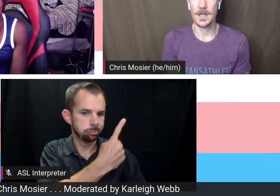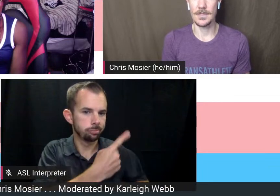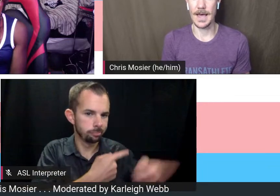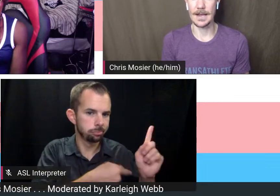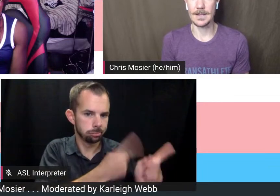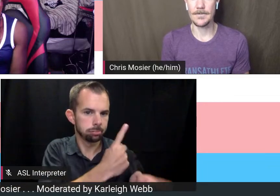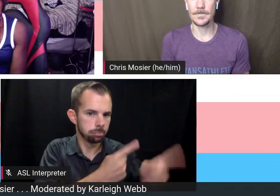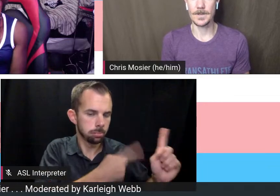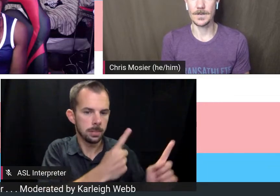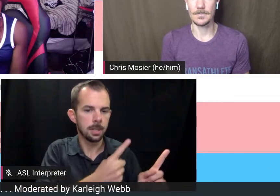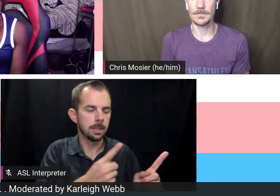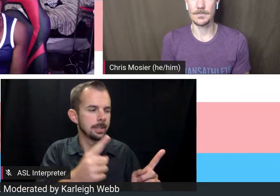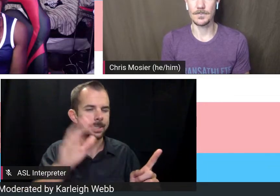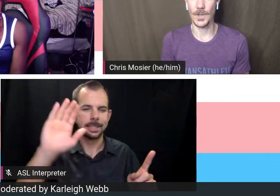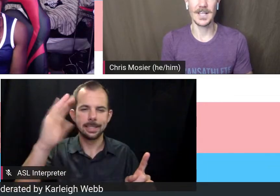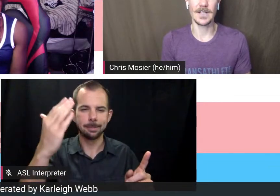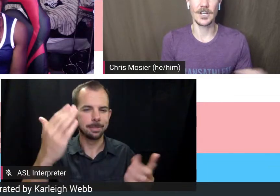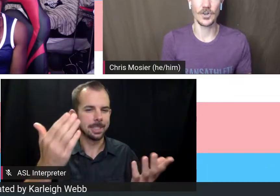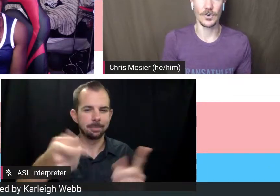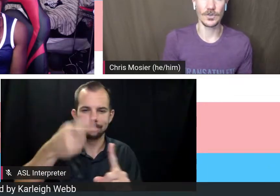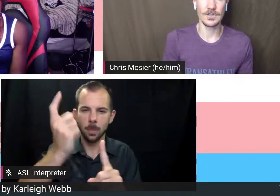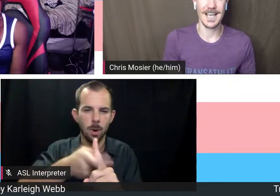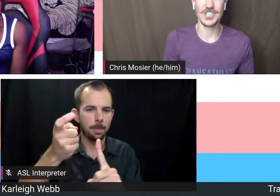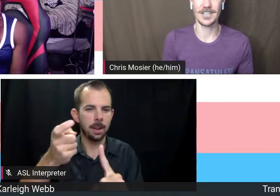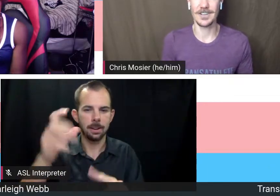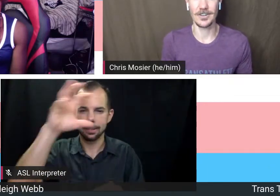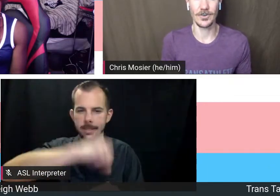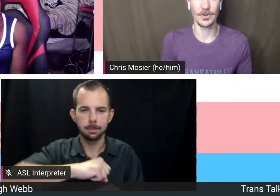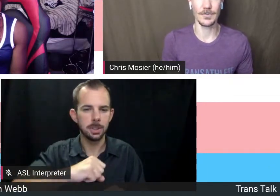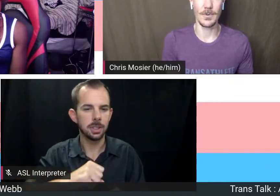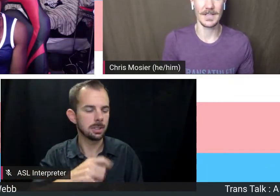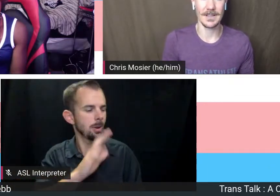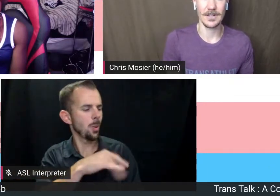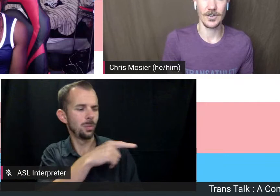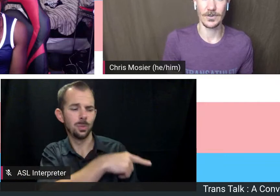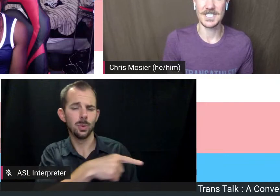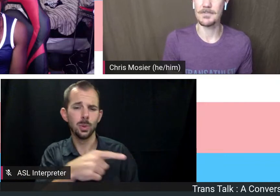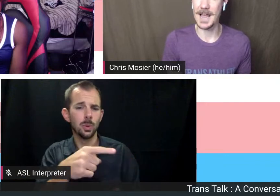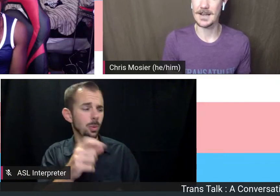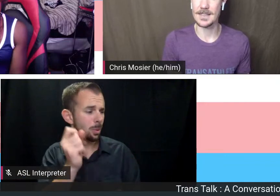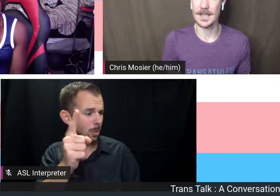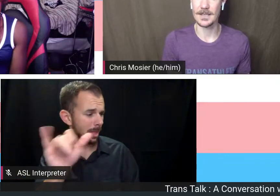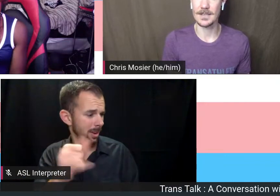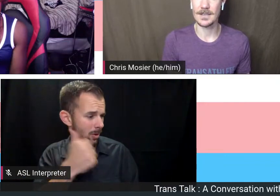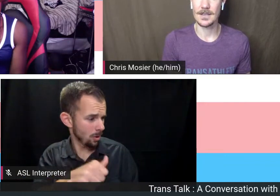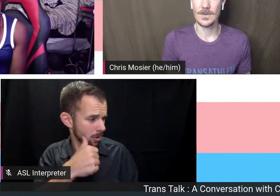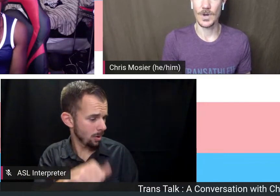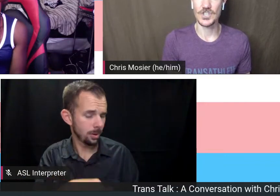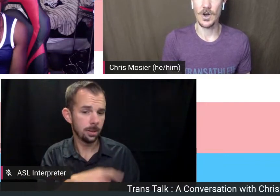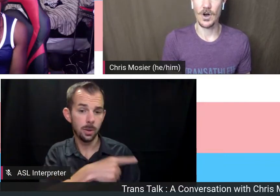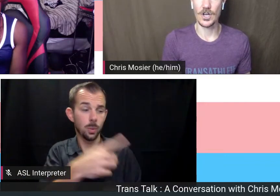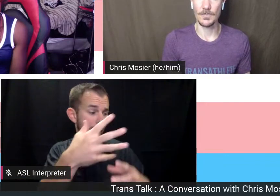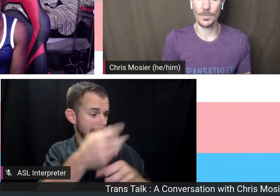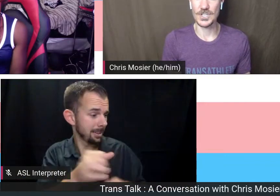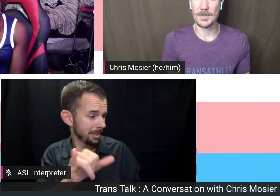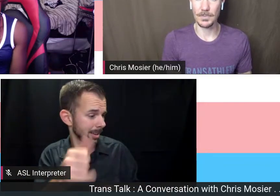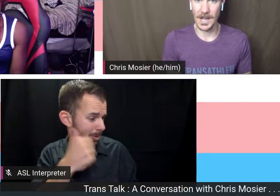assumption that playing like a girl, catching like a girl, throwing like a girl is a bad thing,